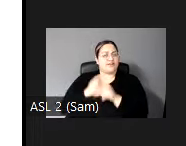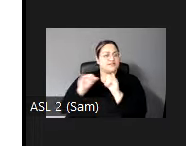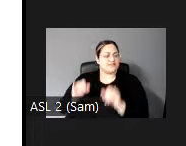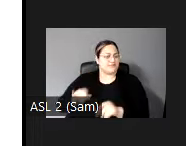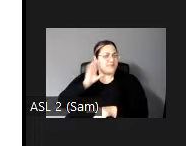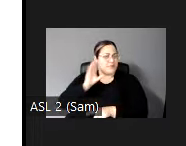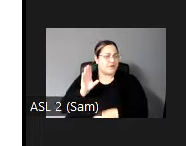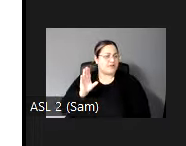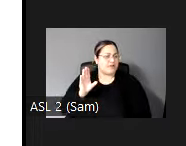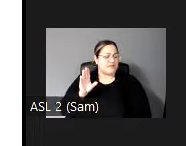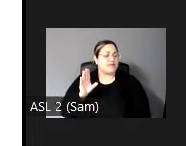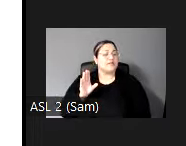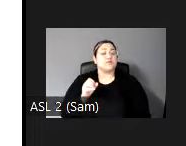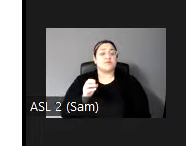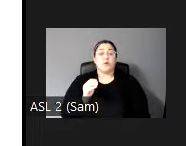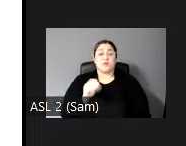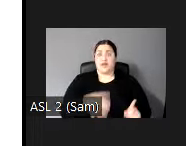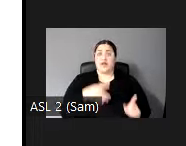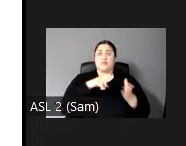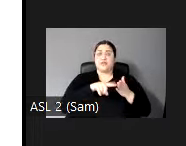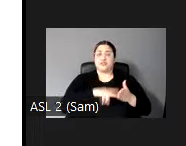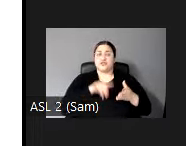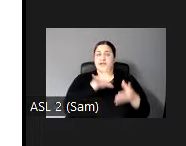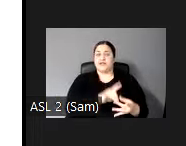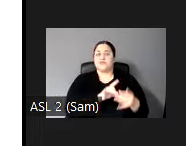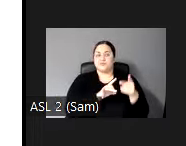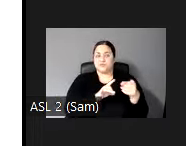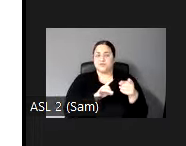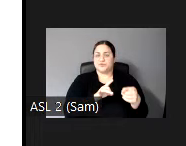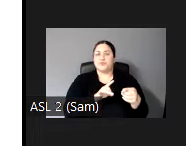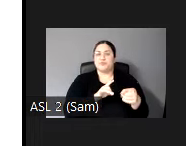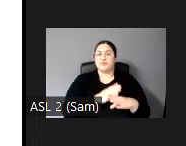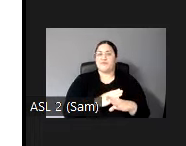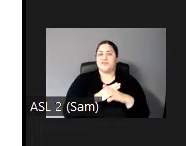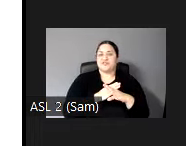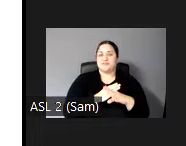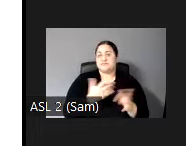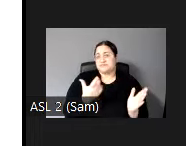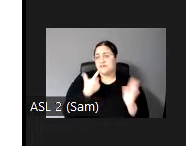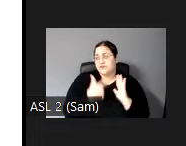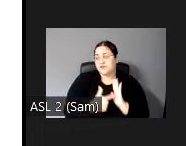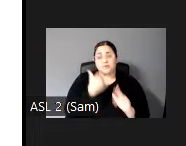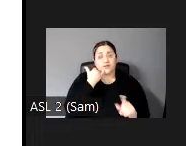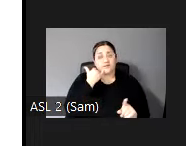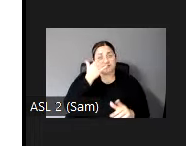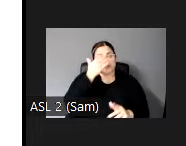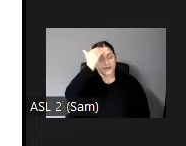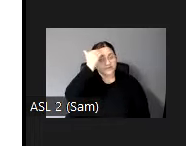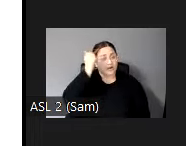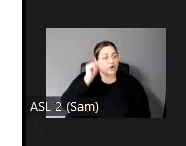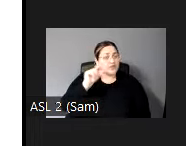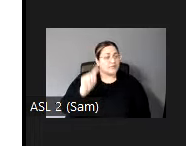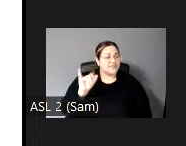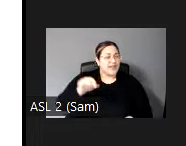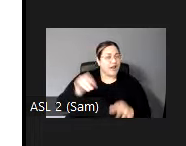would happen if we were able to delay the onset of dementia by a year, or maybe even 5 years, or maybe